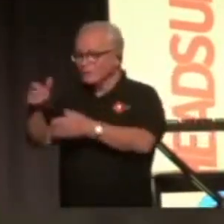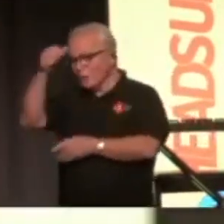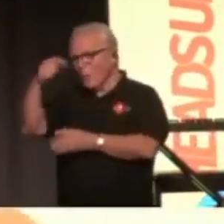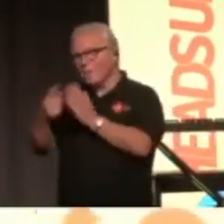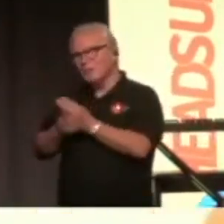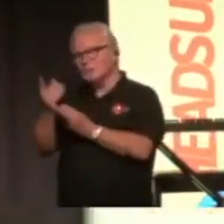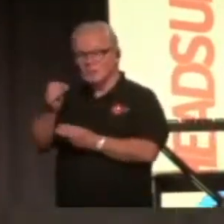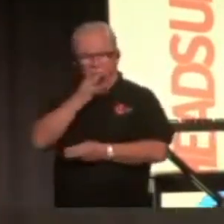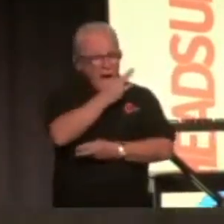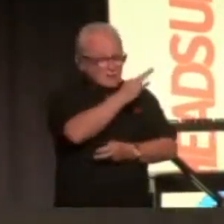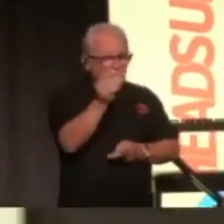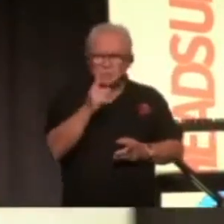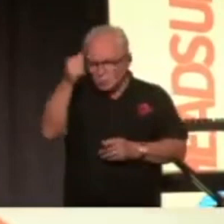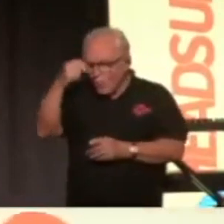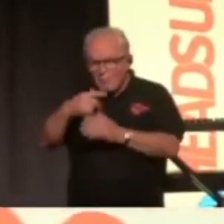you know about God?